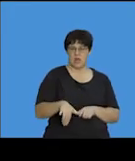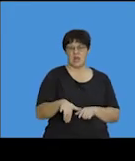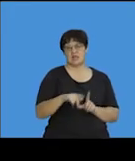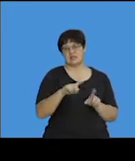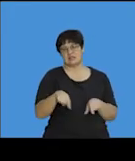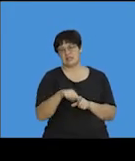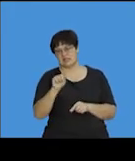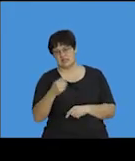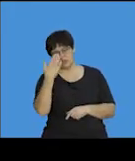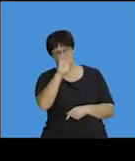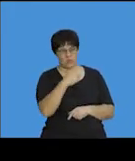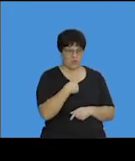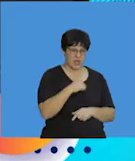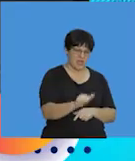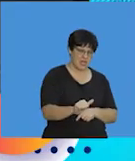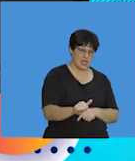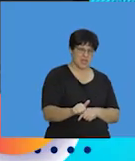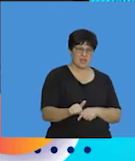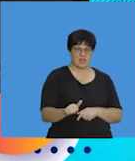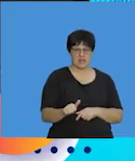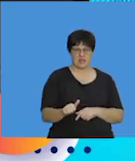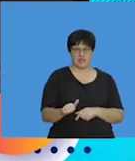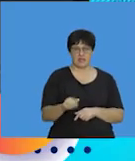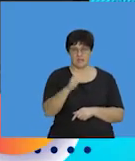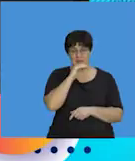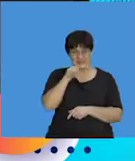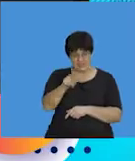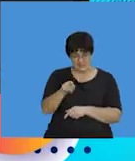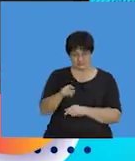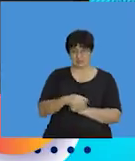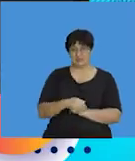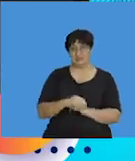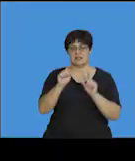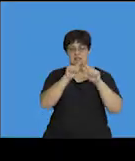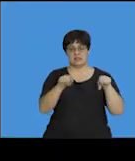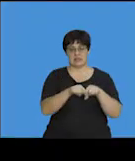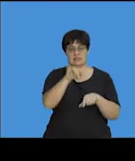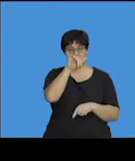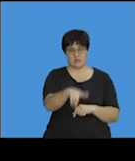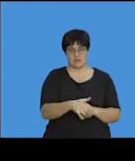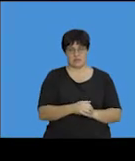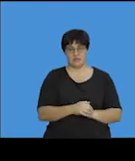delta t, I know A, it's going to be this one. It's going to be delta y